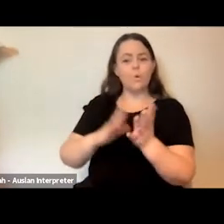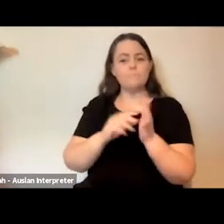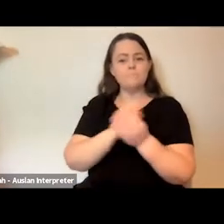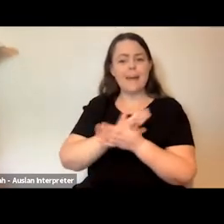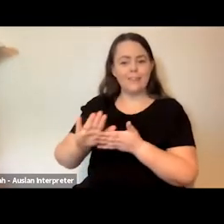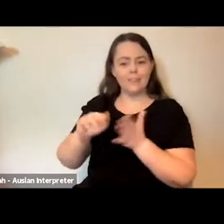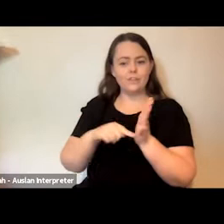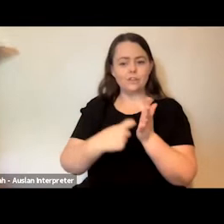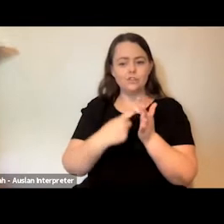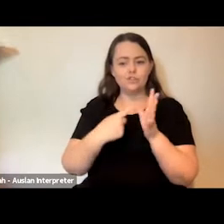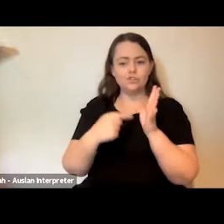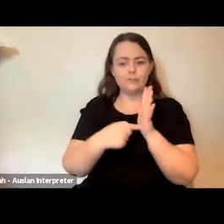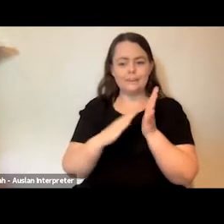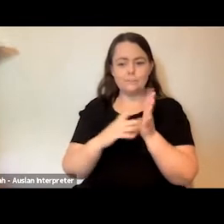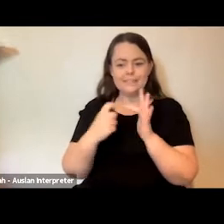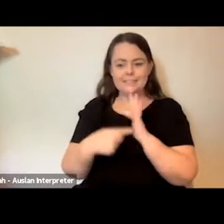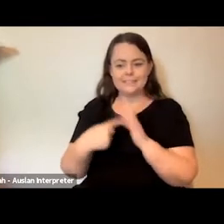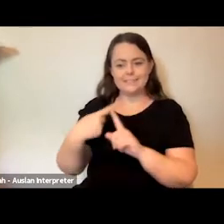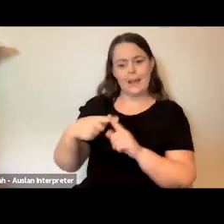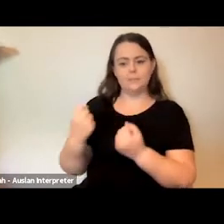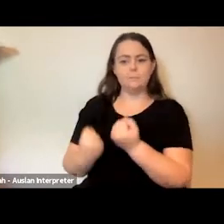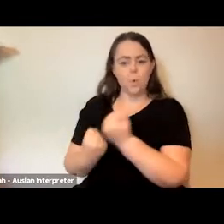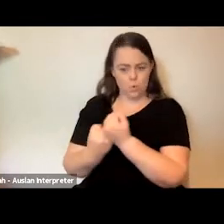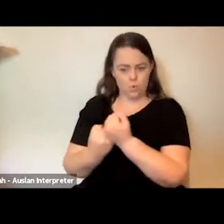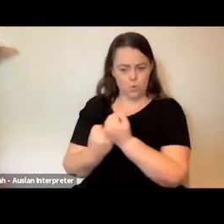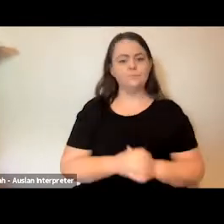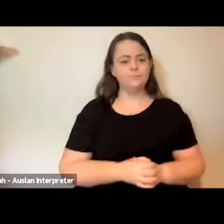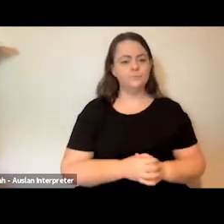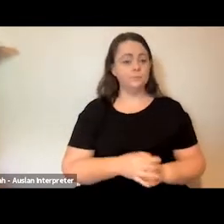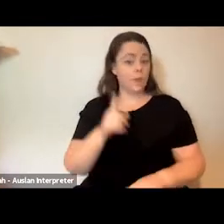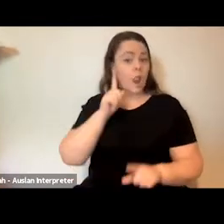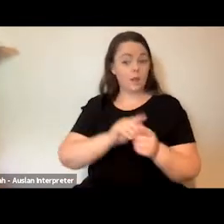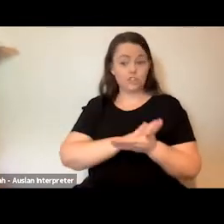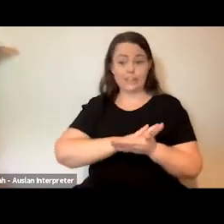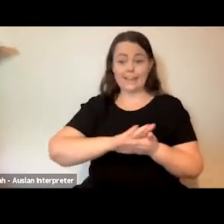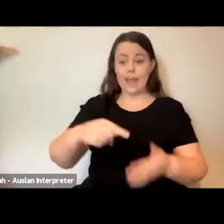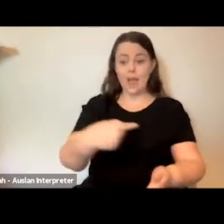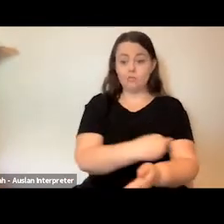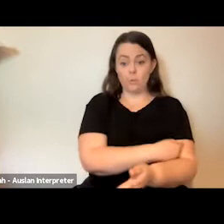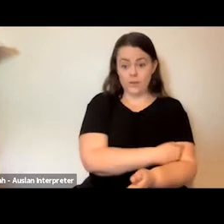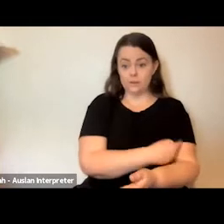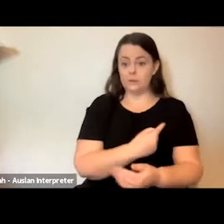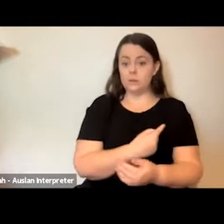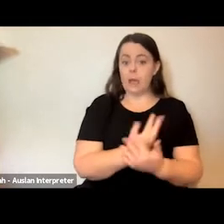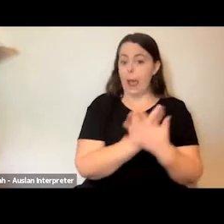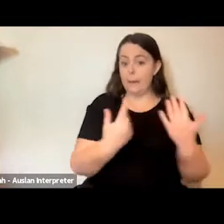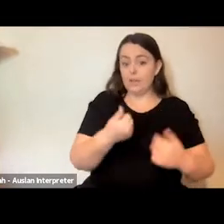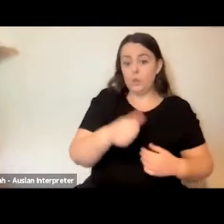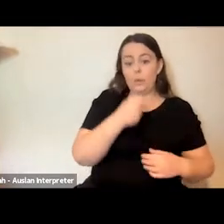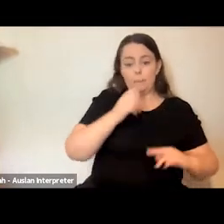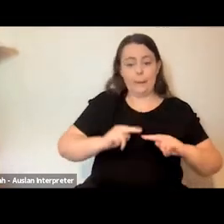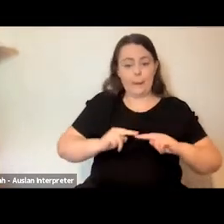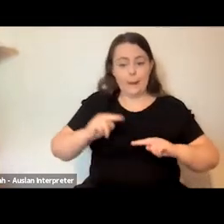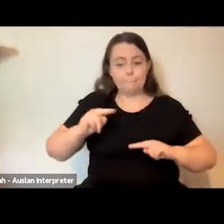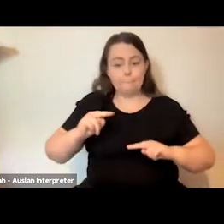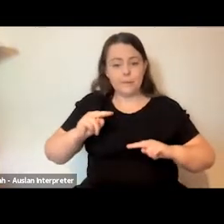In relation to heroin use, so last year we saw an increase in heroin use among our sample of people who inject drugs. But again, we can see this has